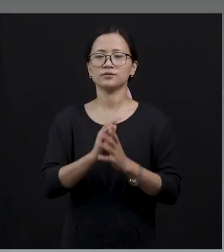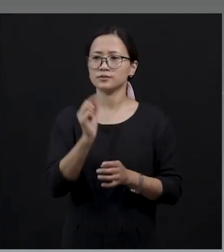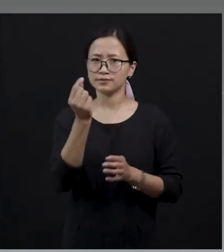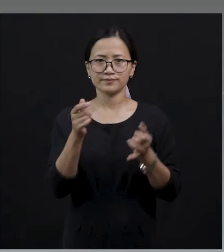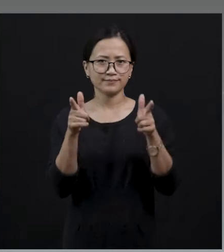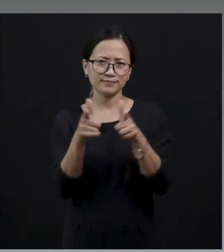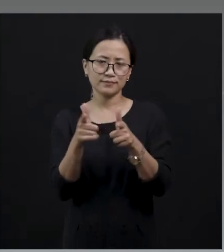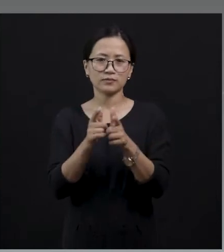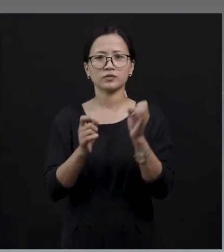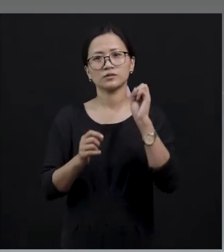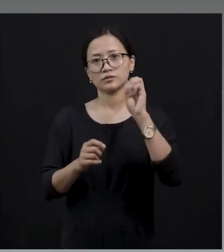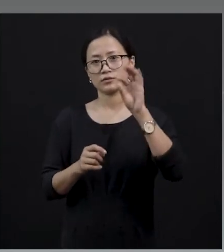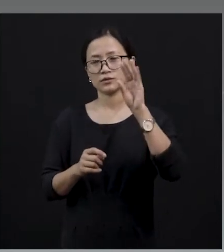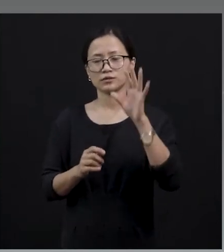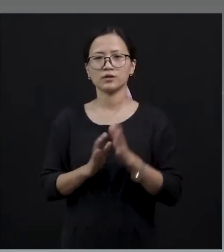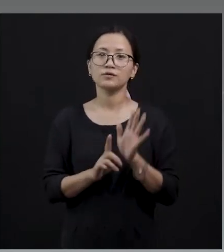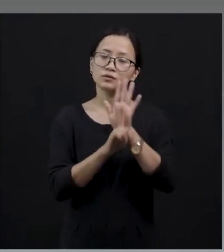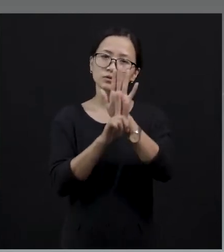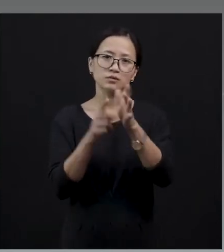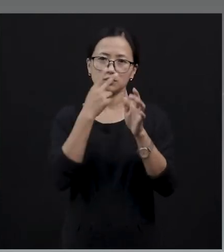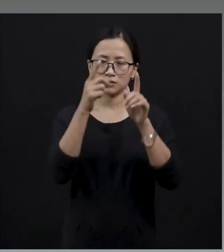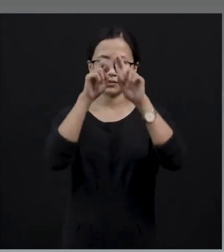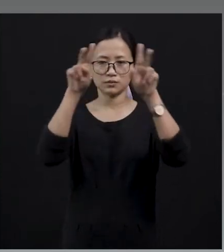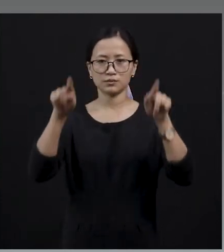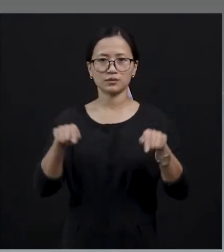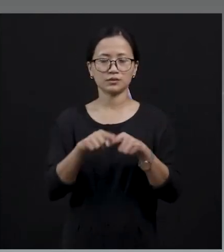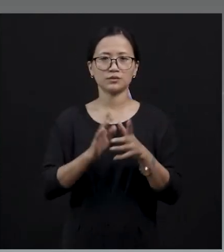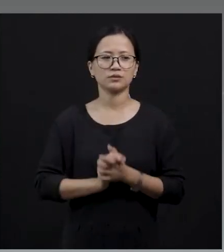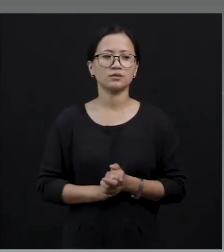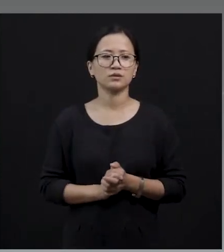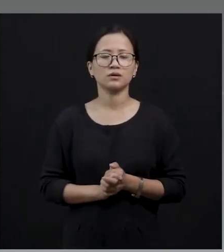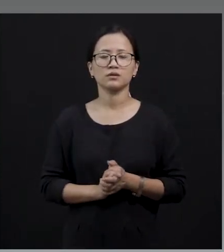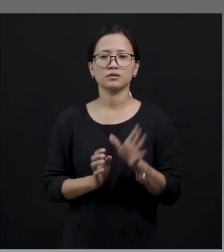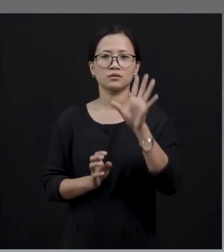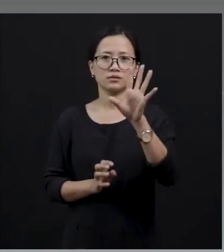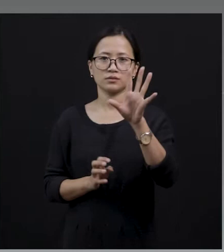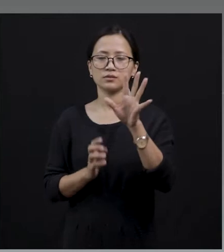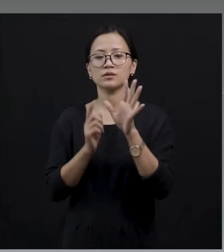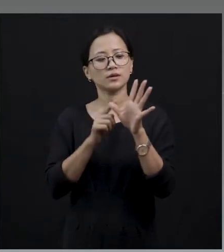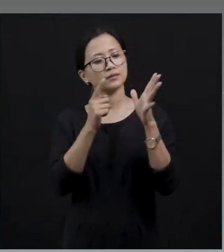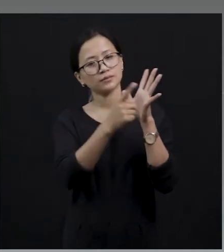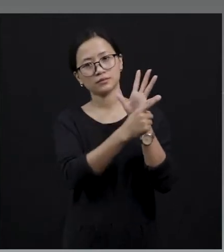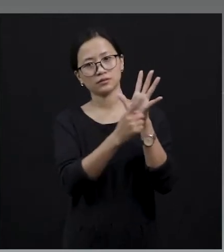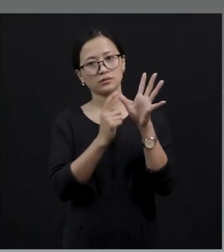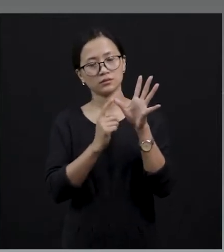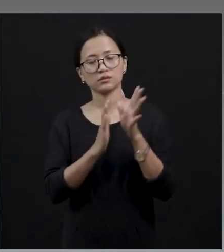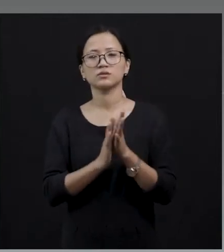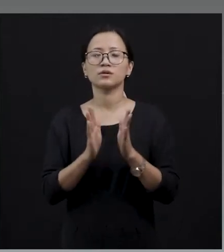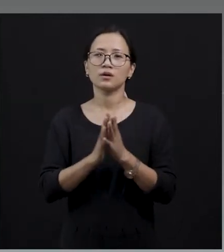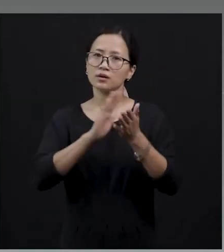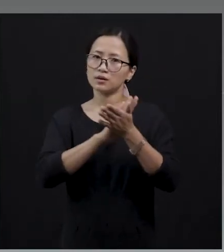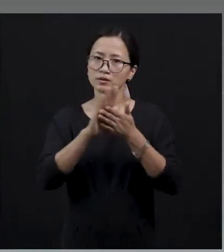this distance, as shown here in the picture, this distance is your hand span. All right, this is one